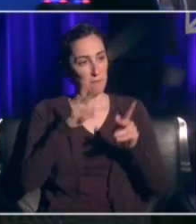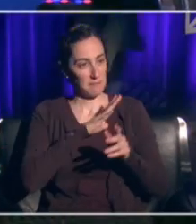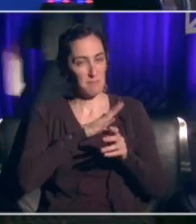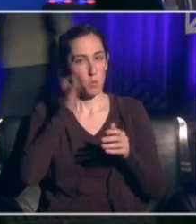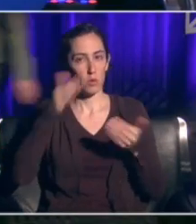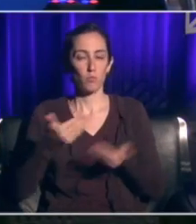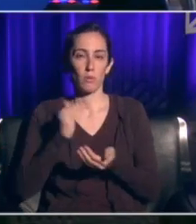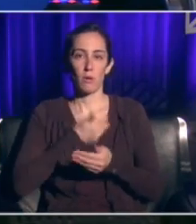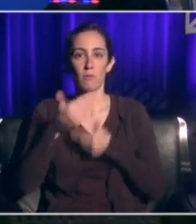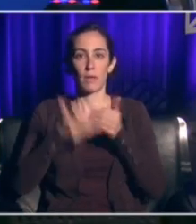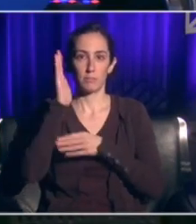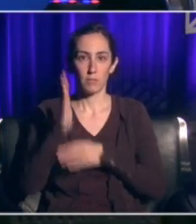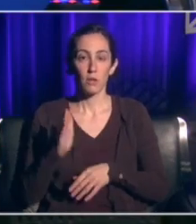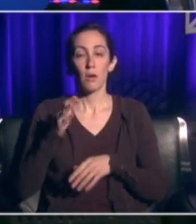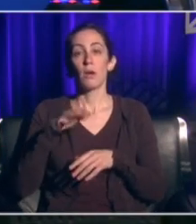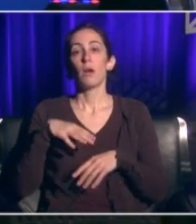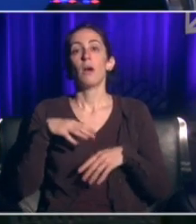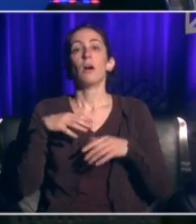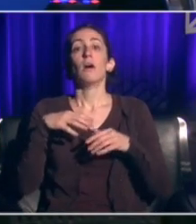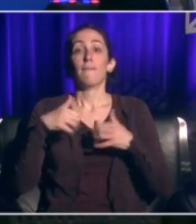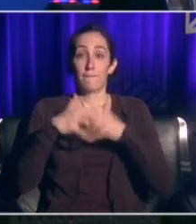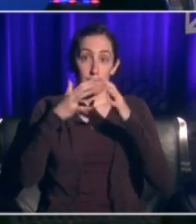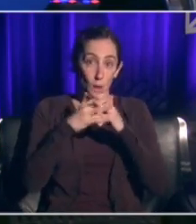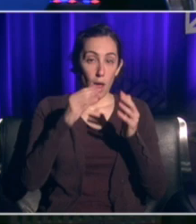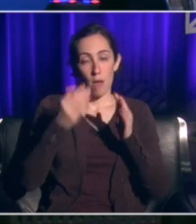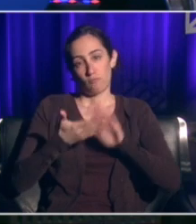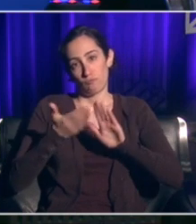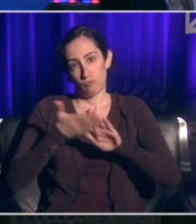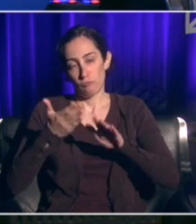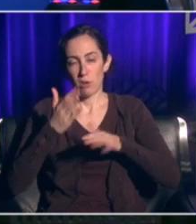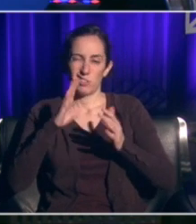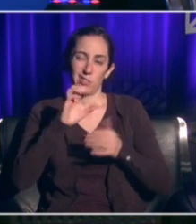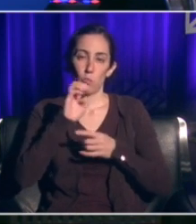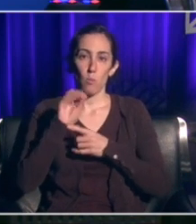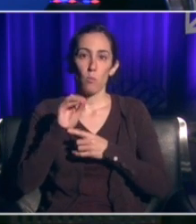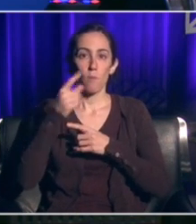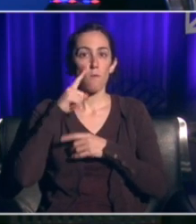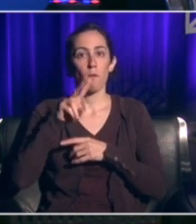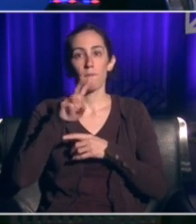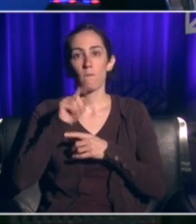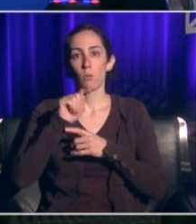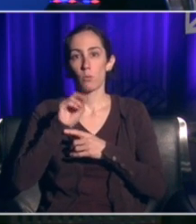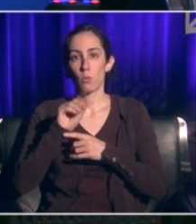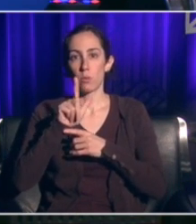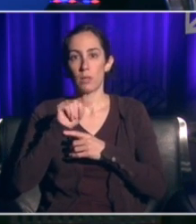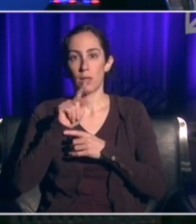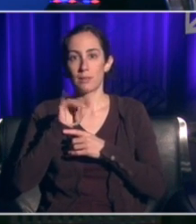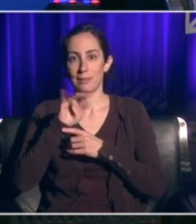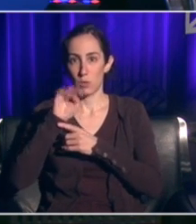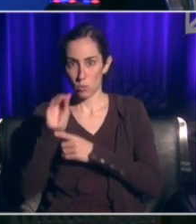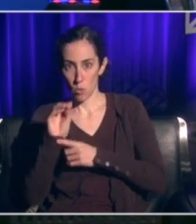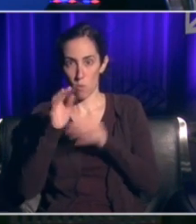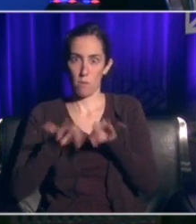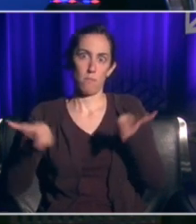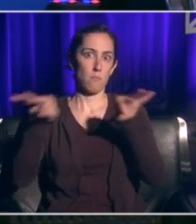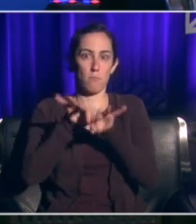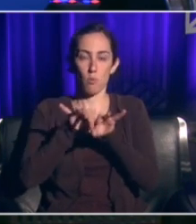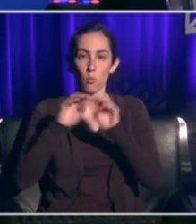She is founding president and CEO of Voto Latino, a civic media organization that has become a key factor in national elections by